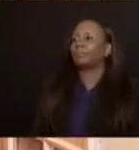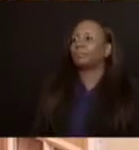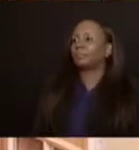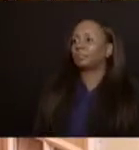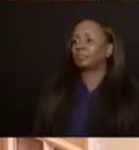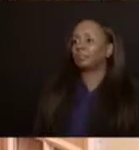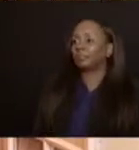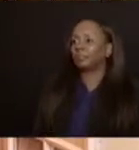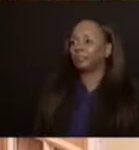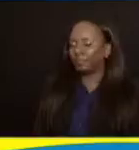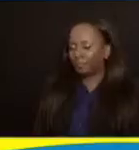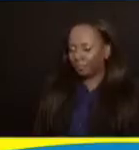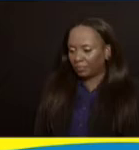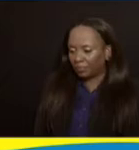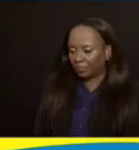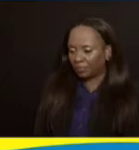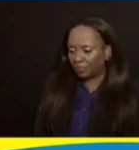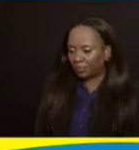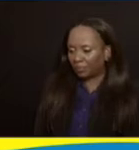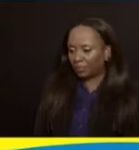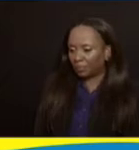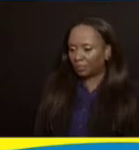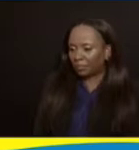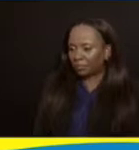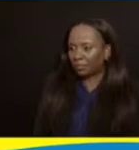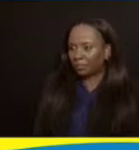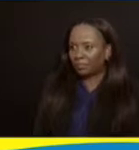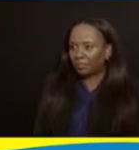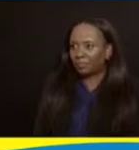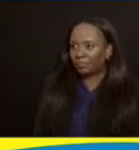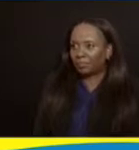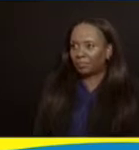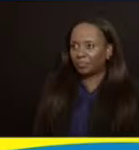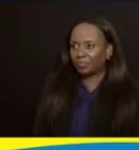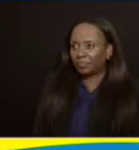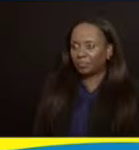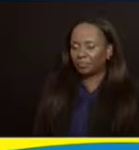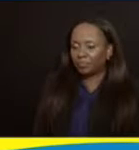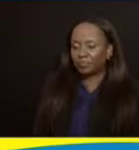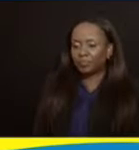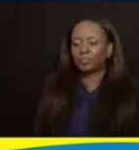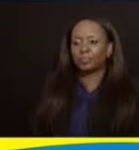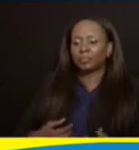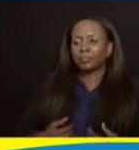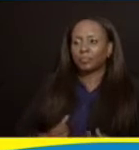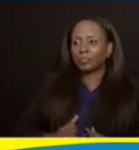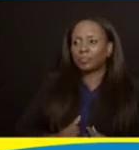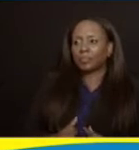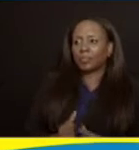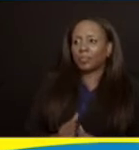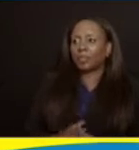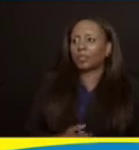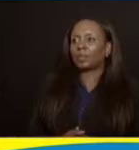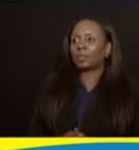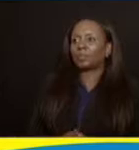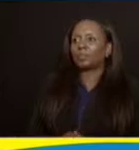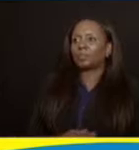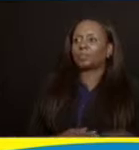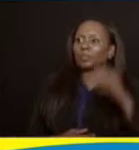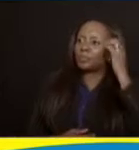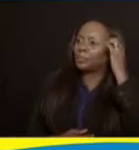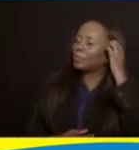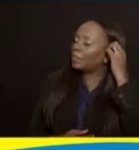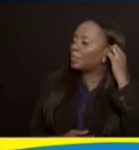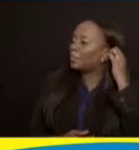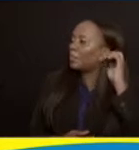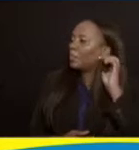Madam Prime Minister, you also had mentioned in the past that there's no intention to mandate vaccination.